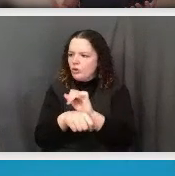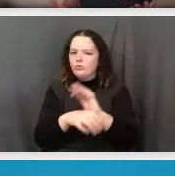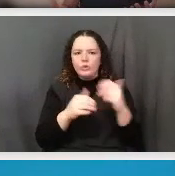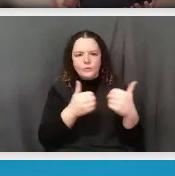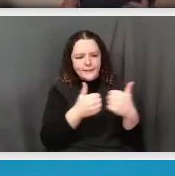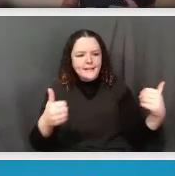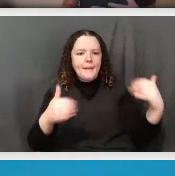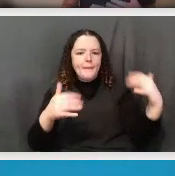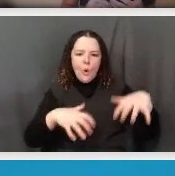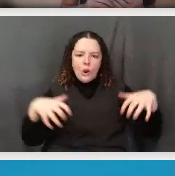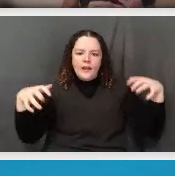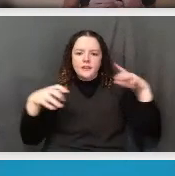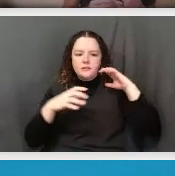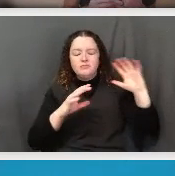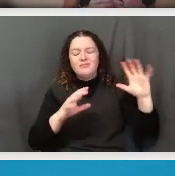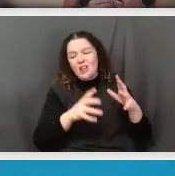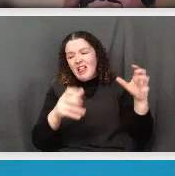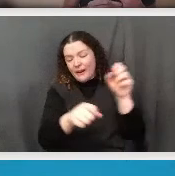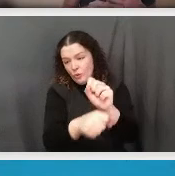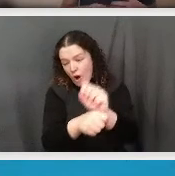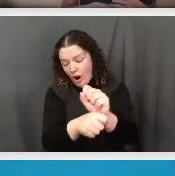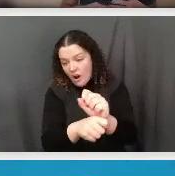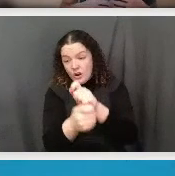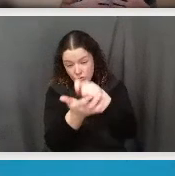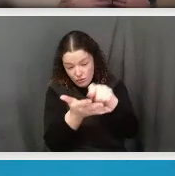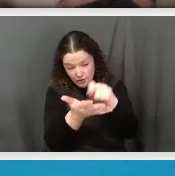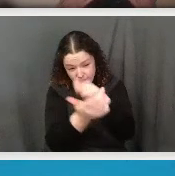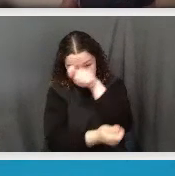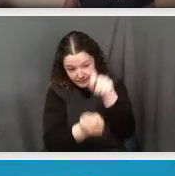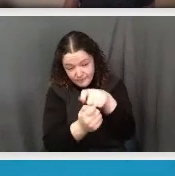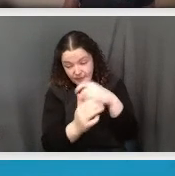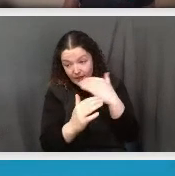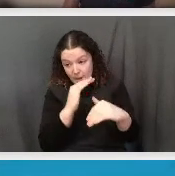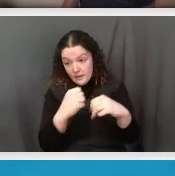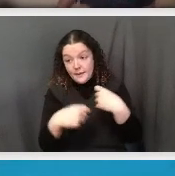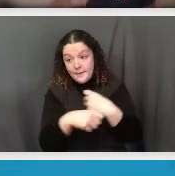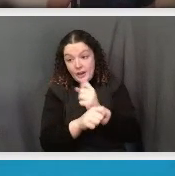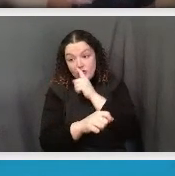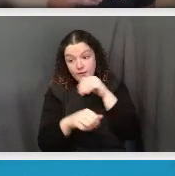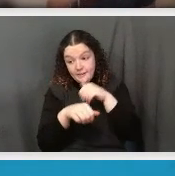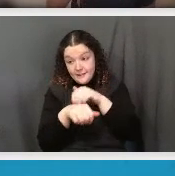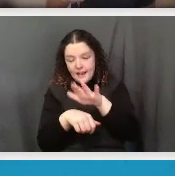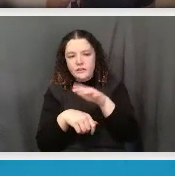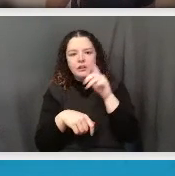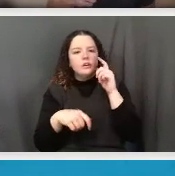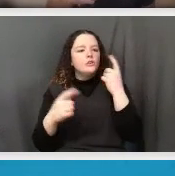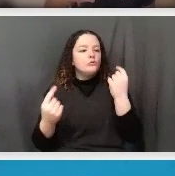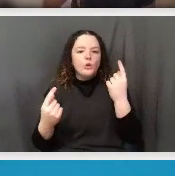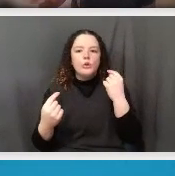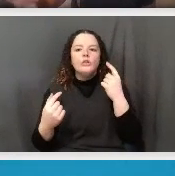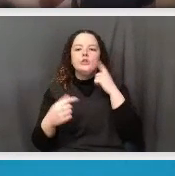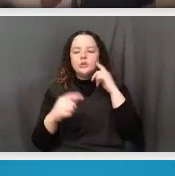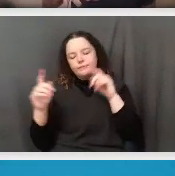bulk workload, and then you're writing the specific email, and then to make sure it sends to all 3 audiences, you're just duplicating that effort of going